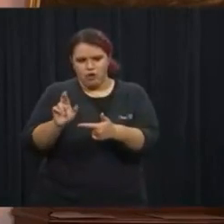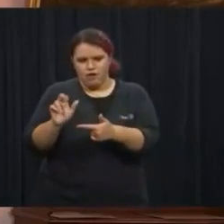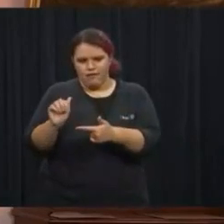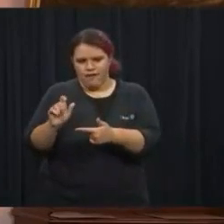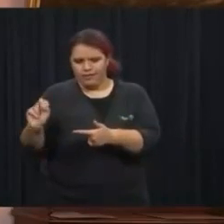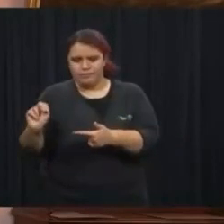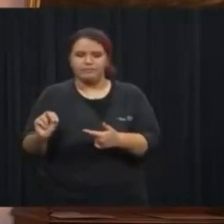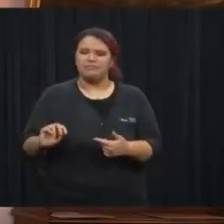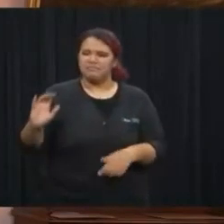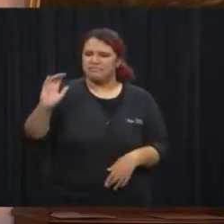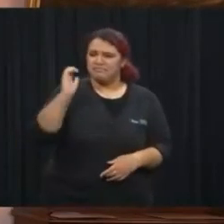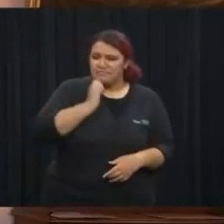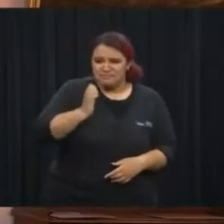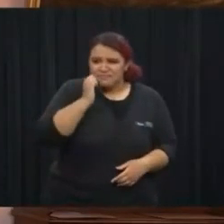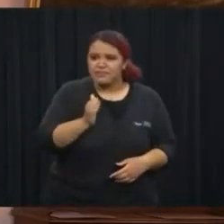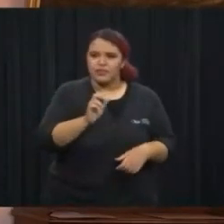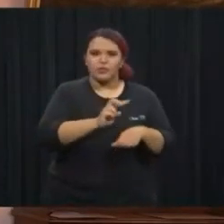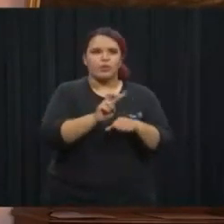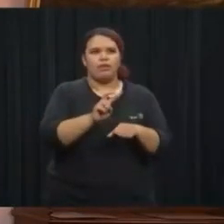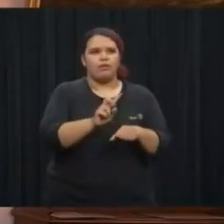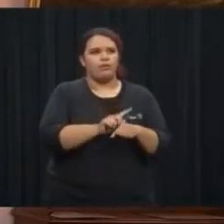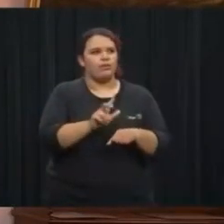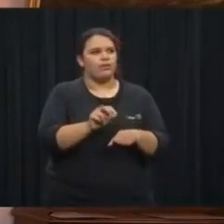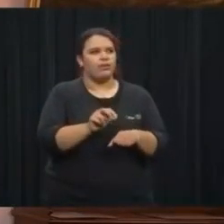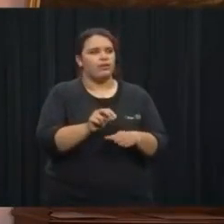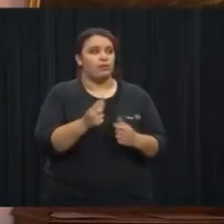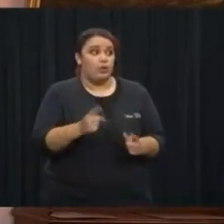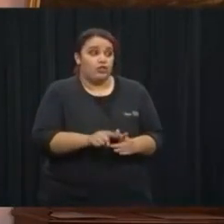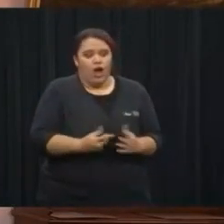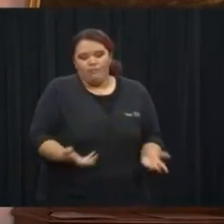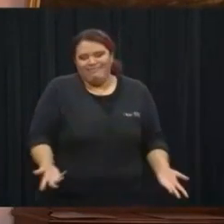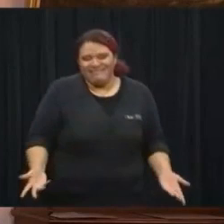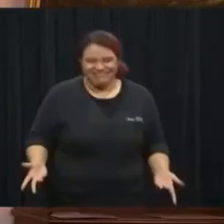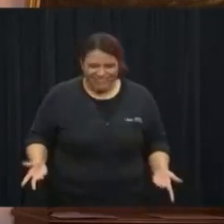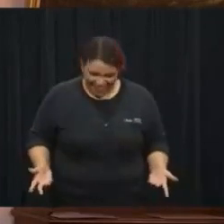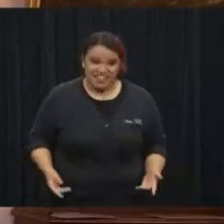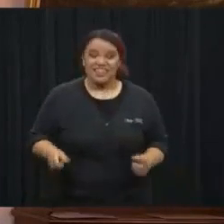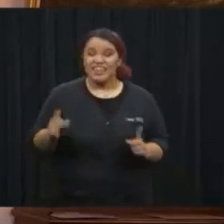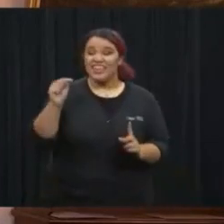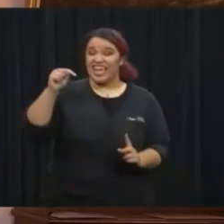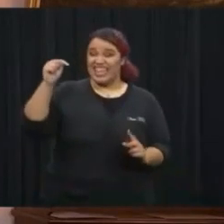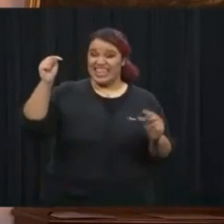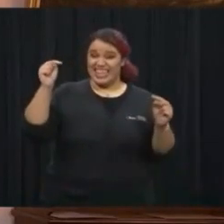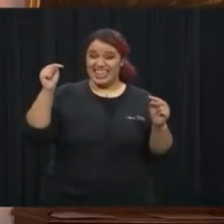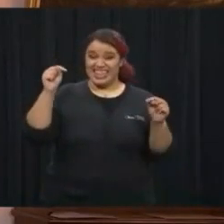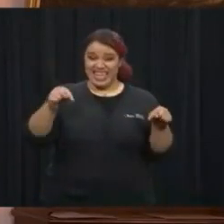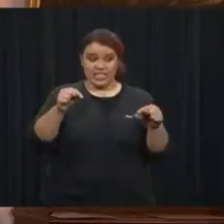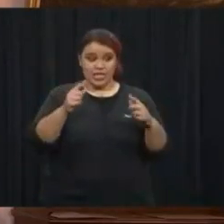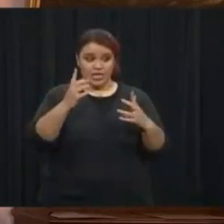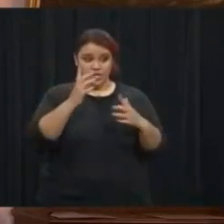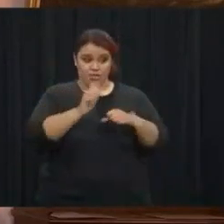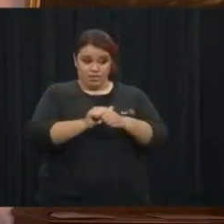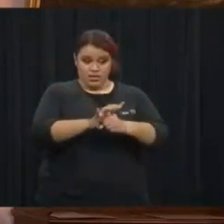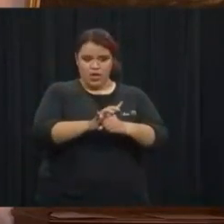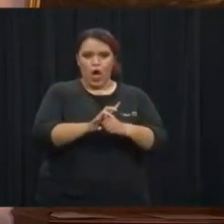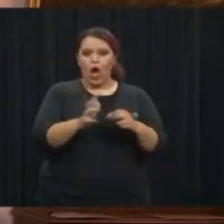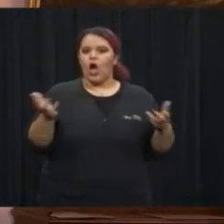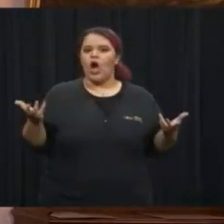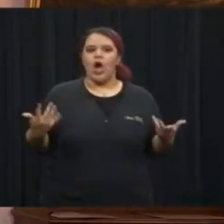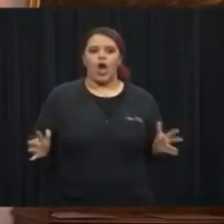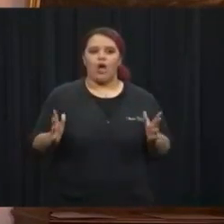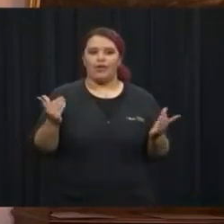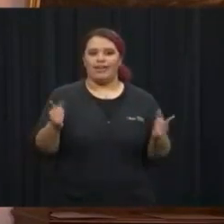and try to sell it or misuse it, because there are patients who have autoimmune diseases and arthritic diseases. The rheumatologists are